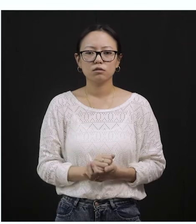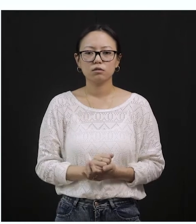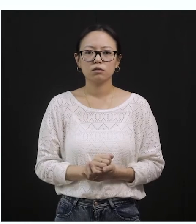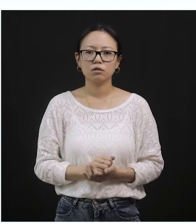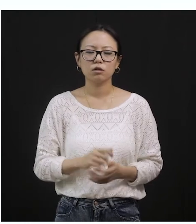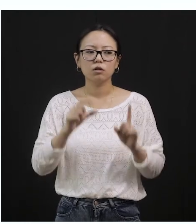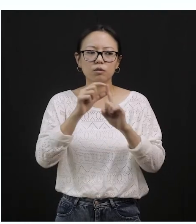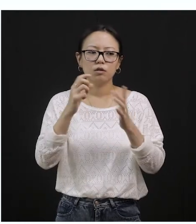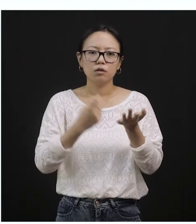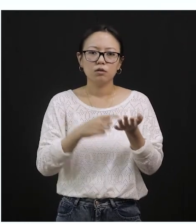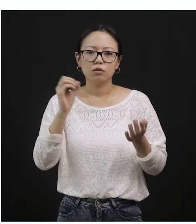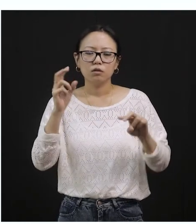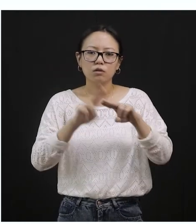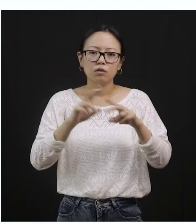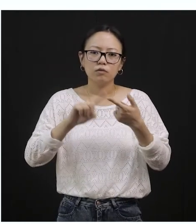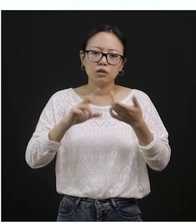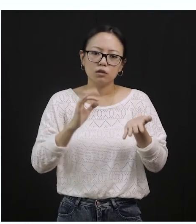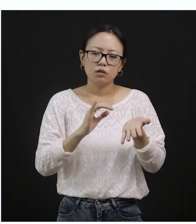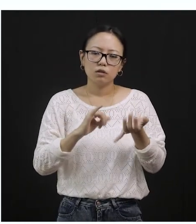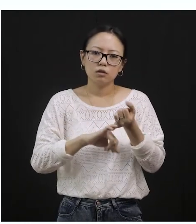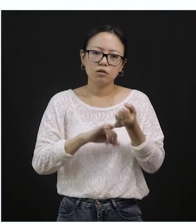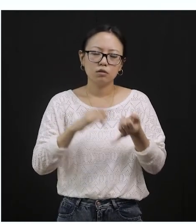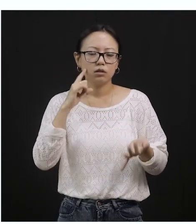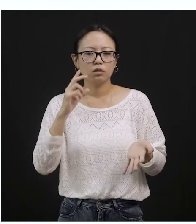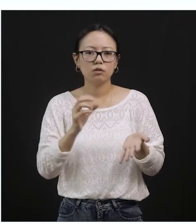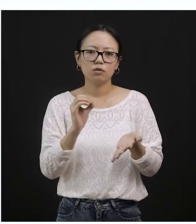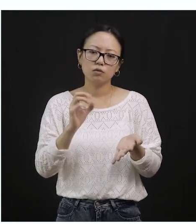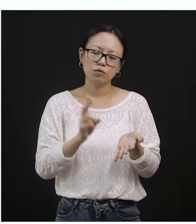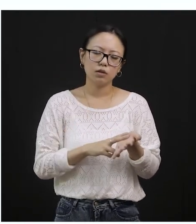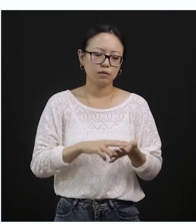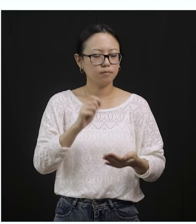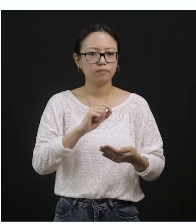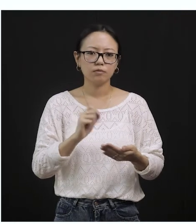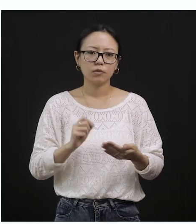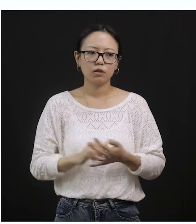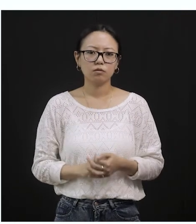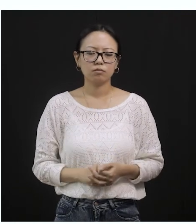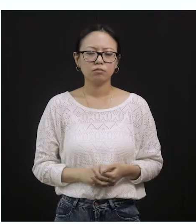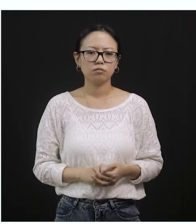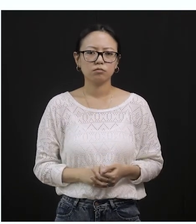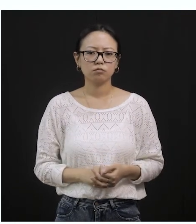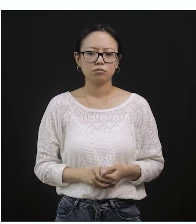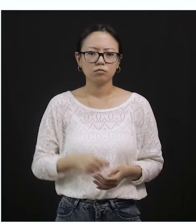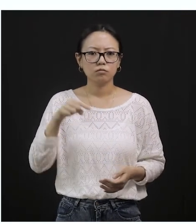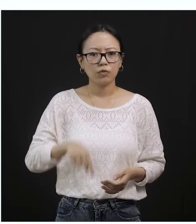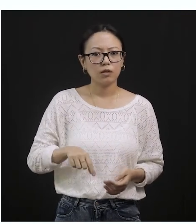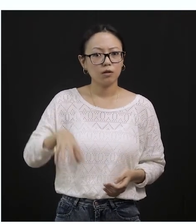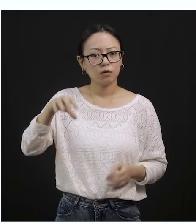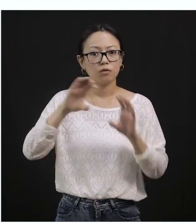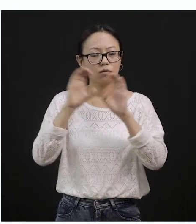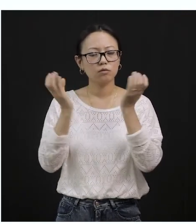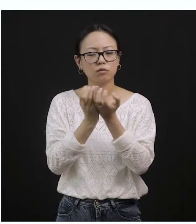that whatever profession that I've already explained to you during the online class, you're not going to write those names. You're going to write different names. Why? Because there